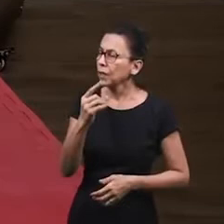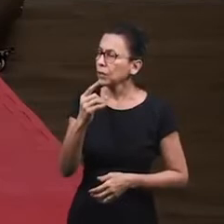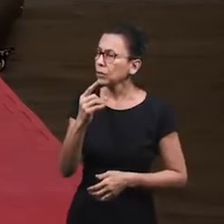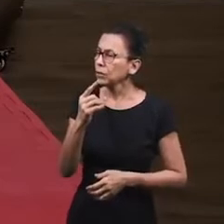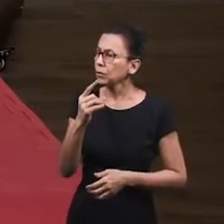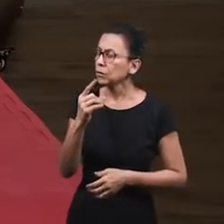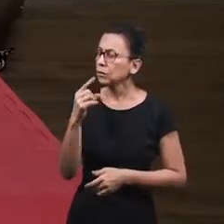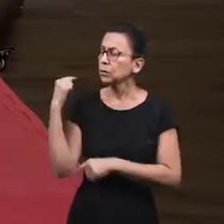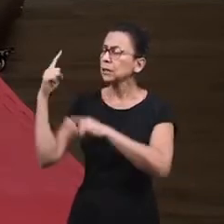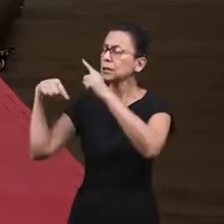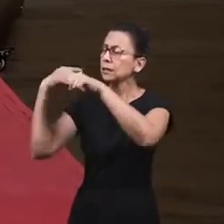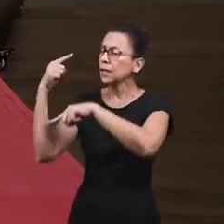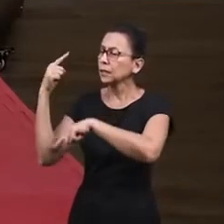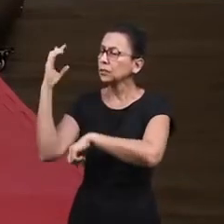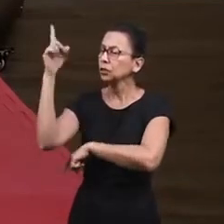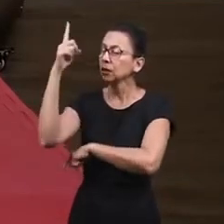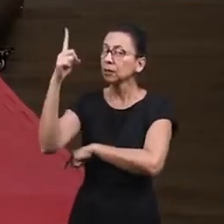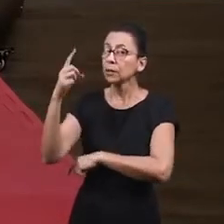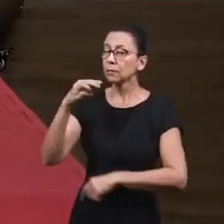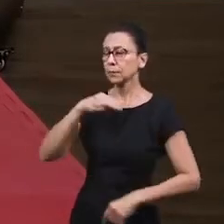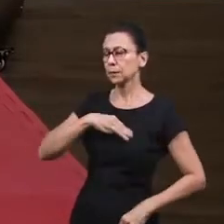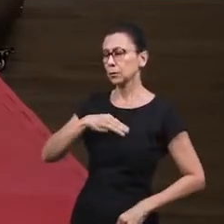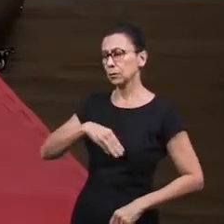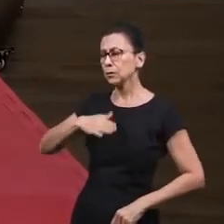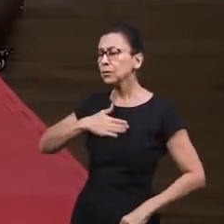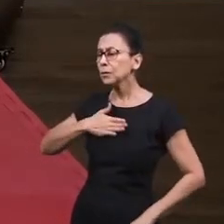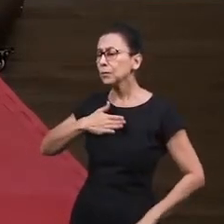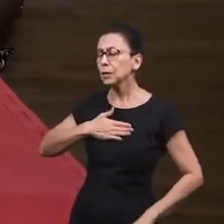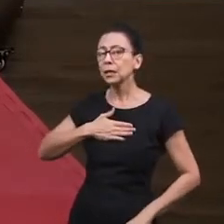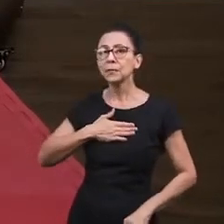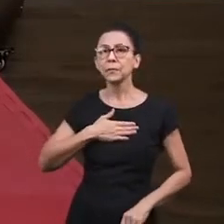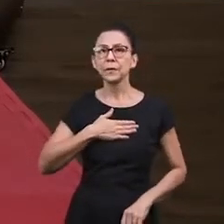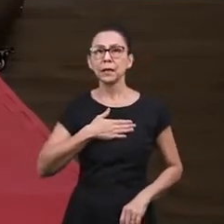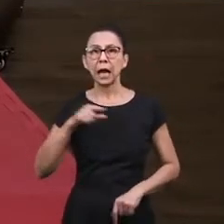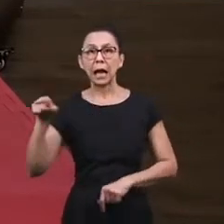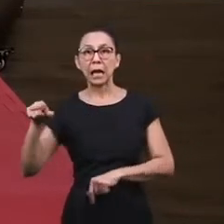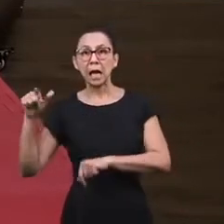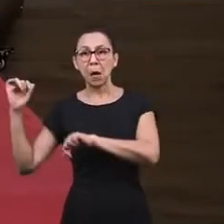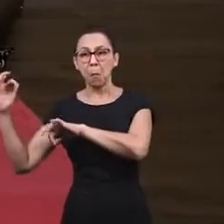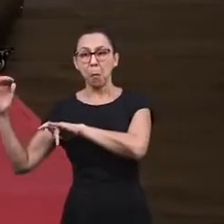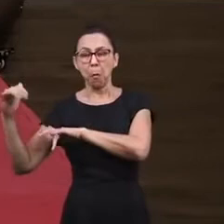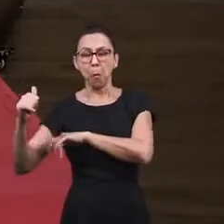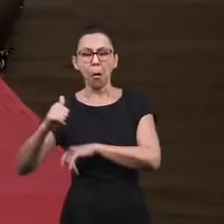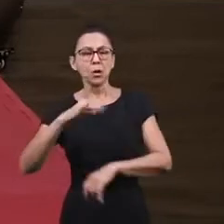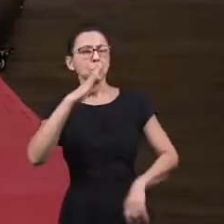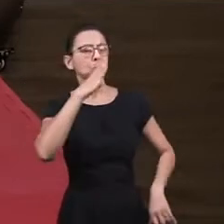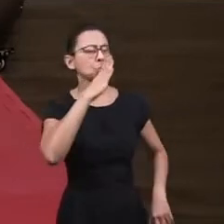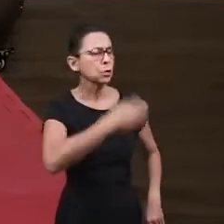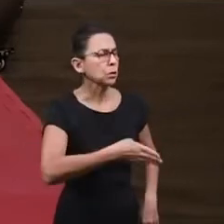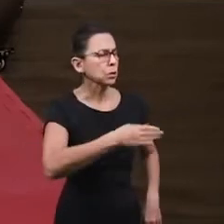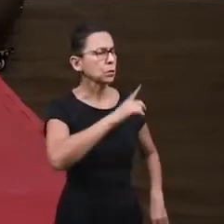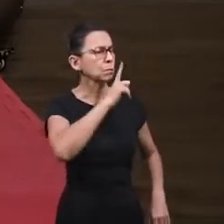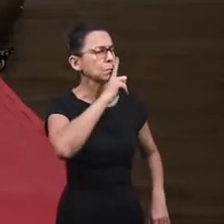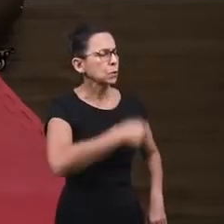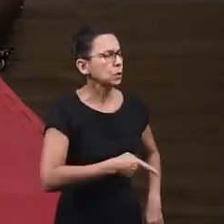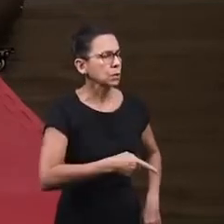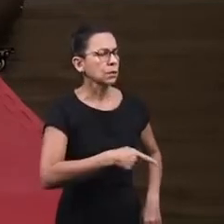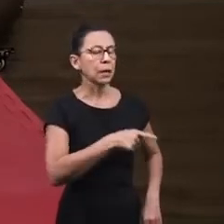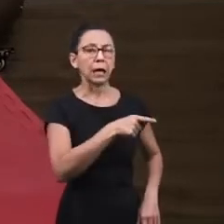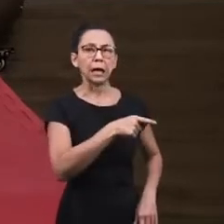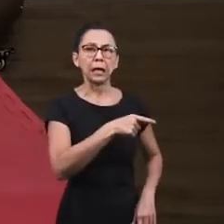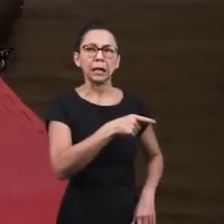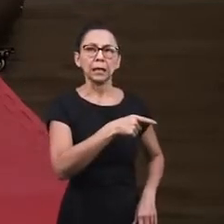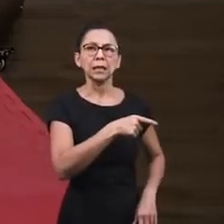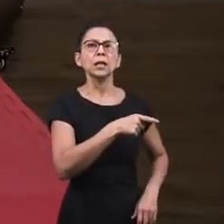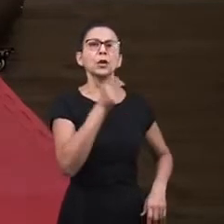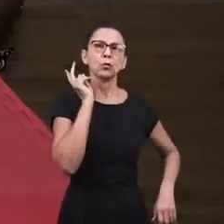The people asked him to be quiet. They asked him to stop talking, but Bartimaeus did not